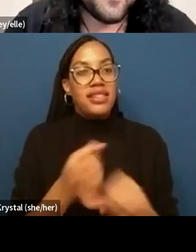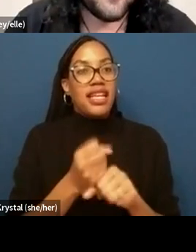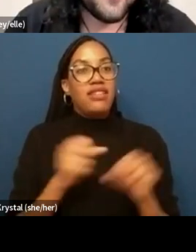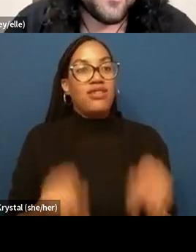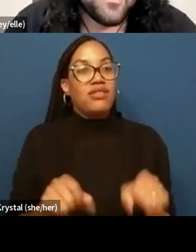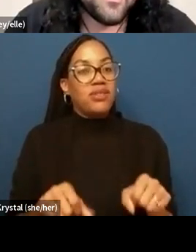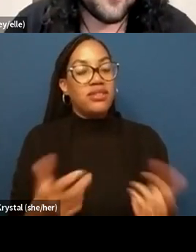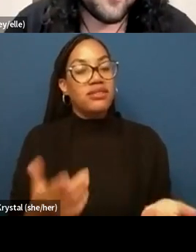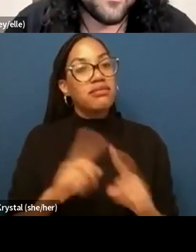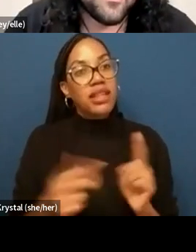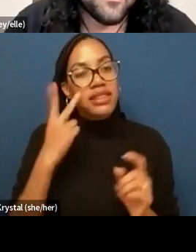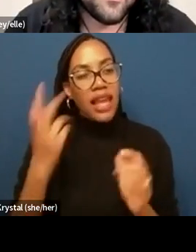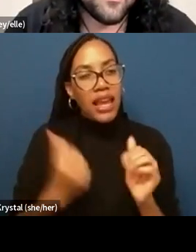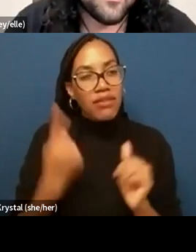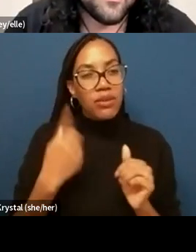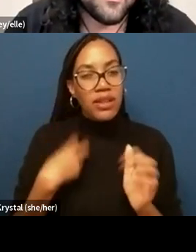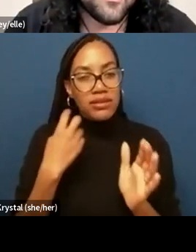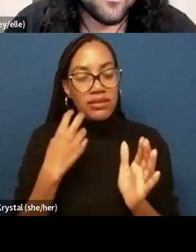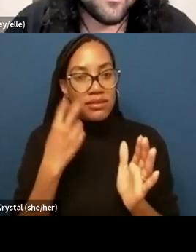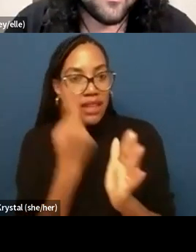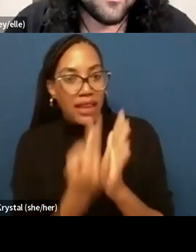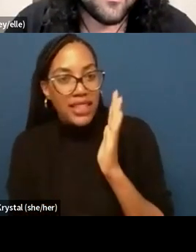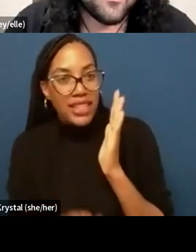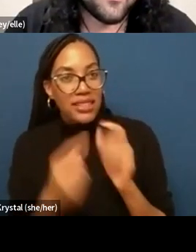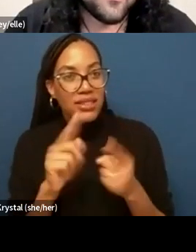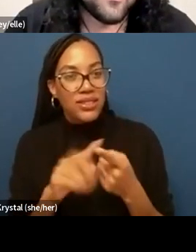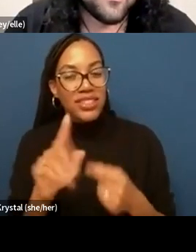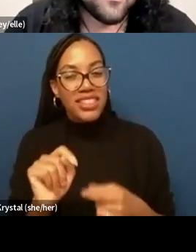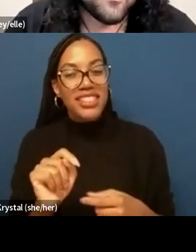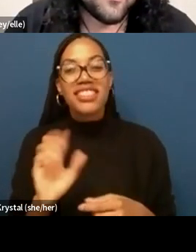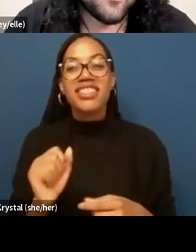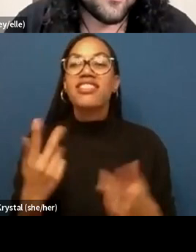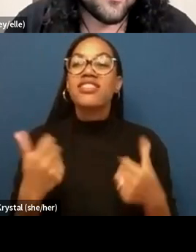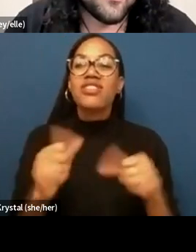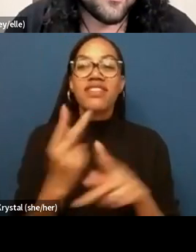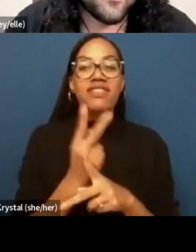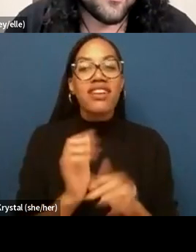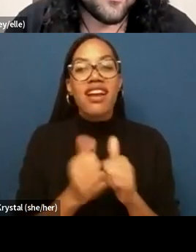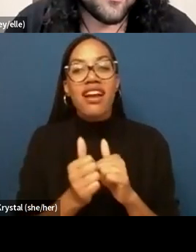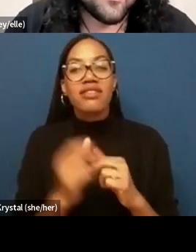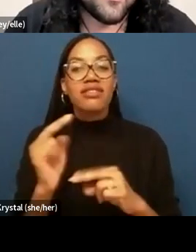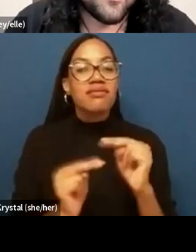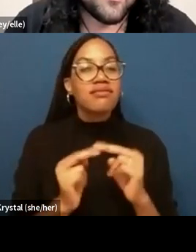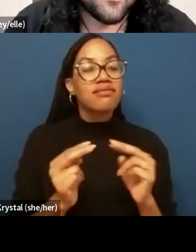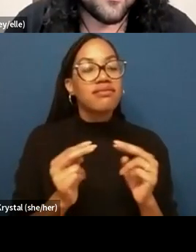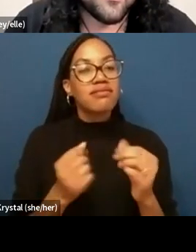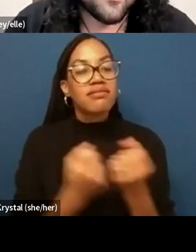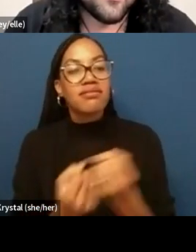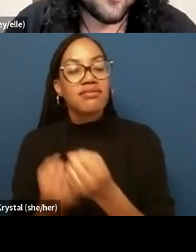is really diving into it. And so thinking through how to support the training and the training of folks so that they're not